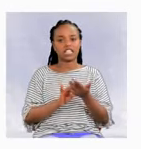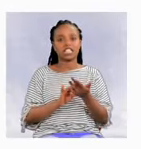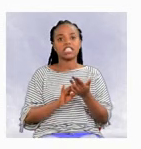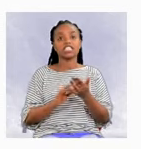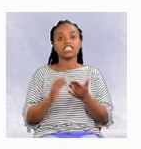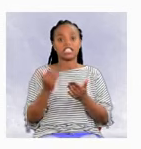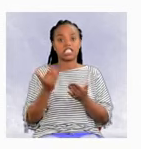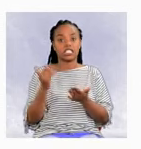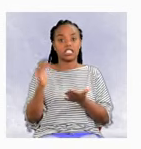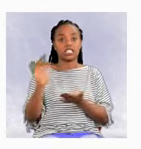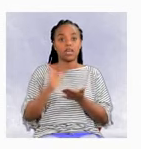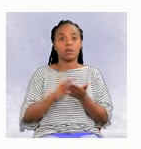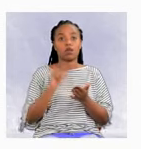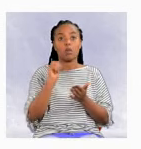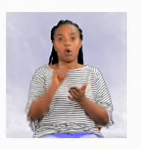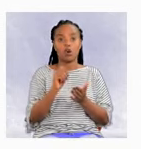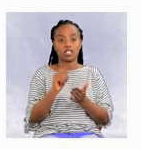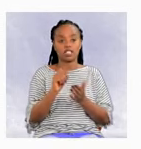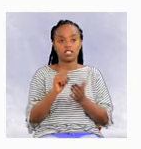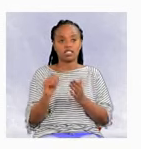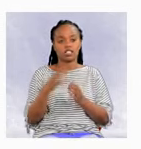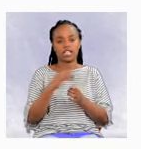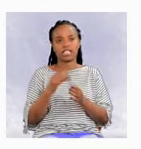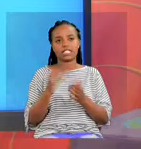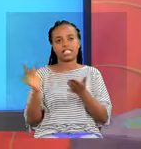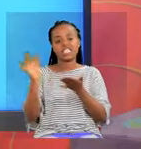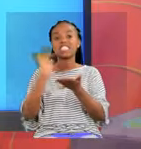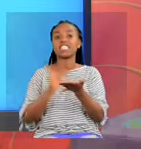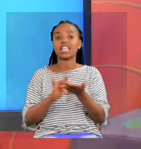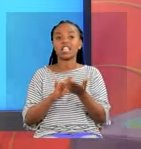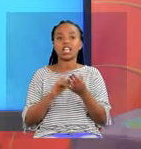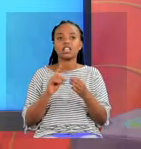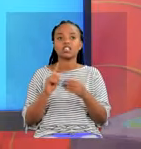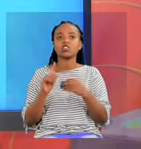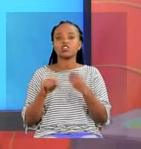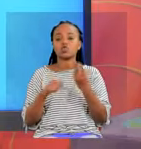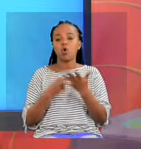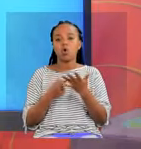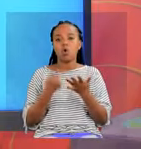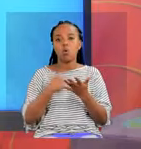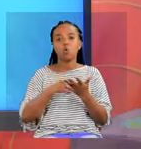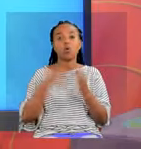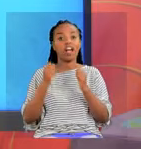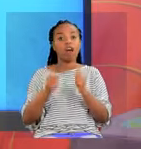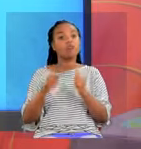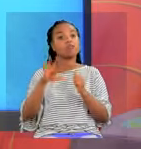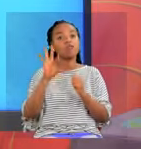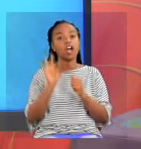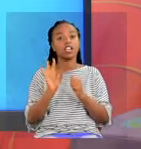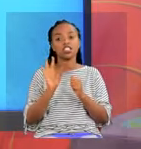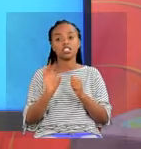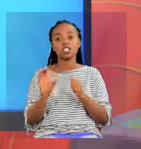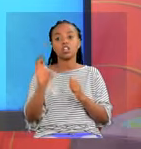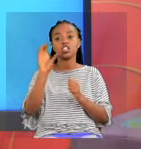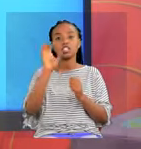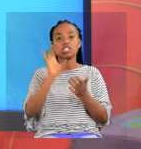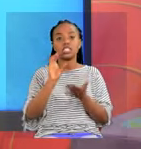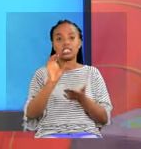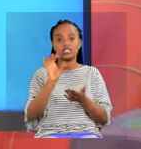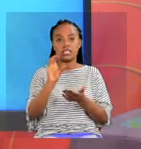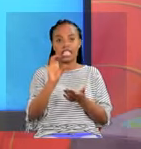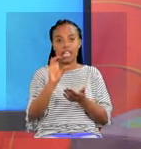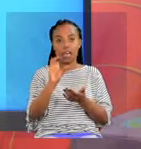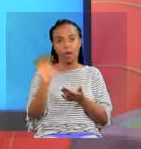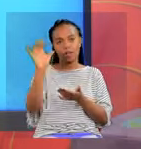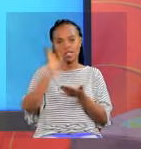midpoint of this, the endpoint of the diameter, is at center. Therefore, we can find the coordinate of the center